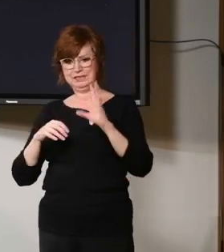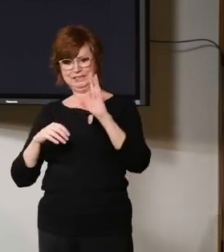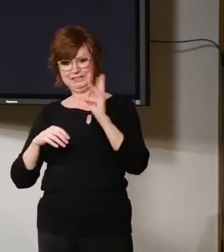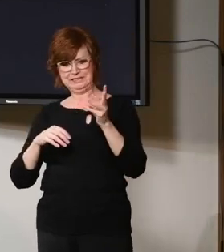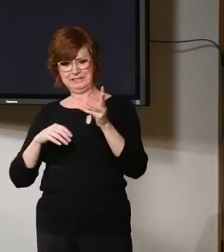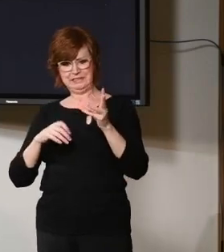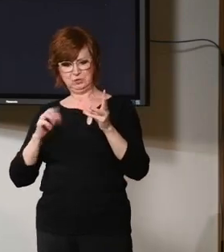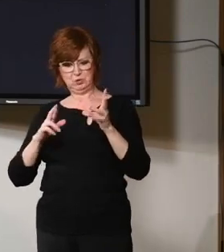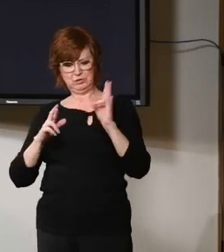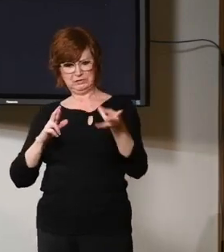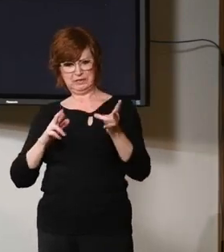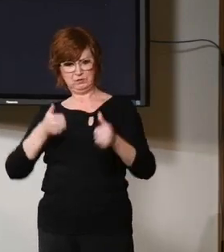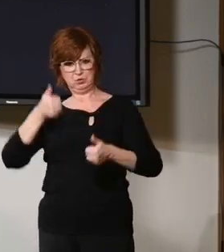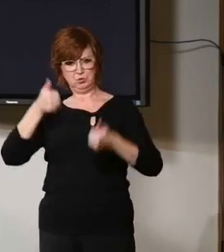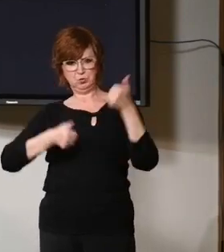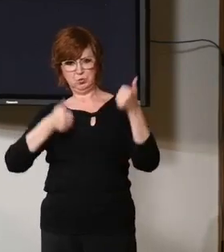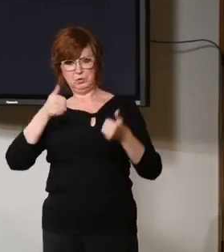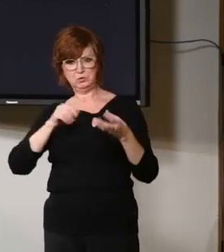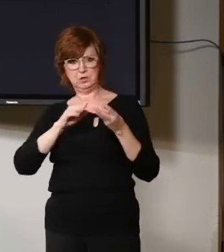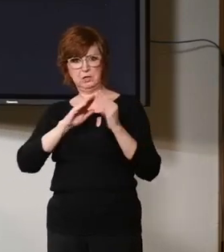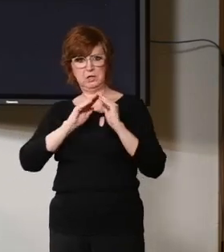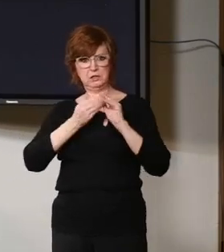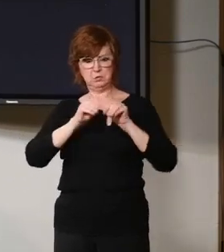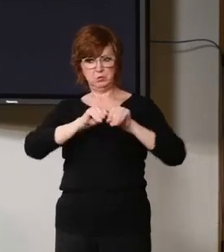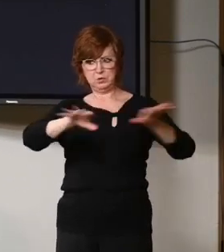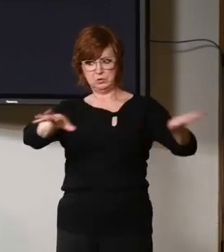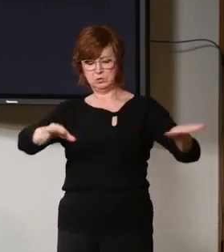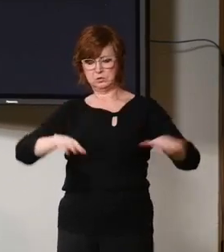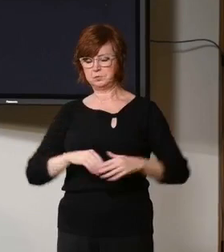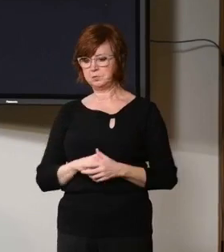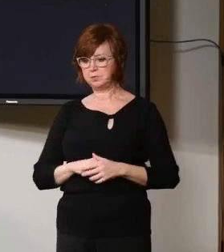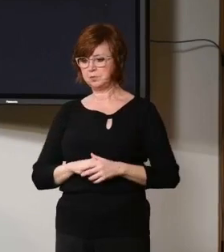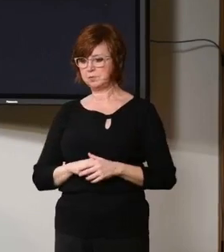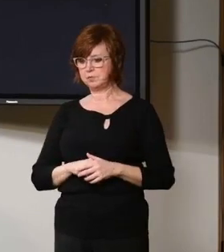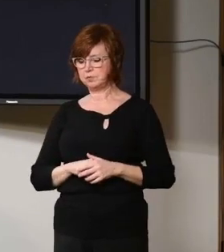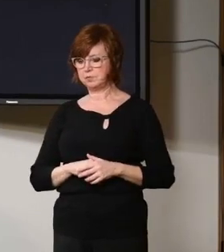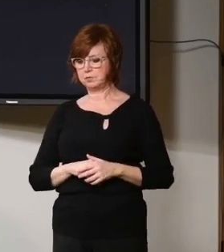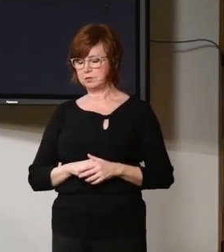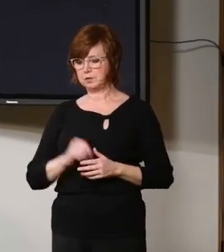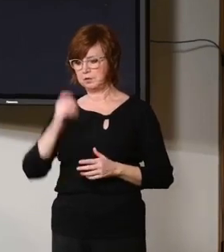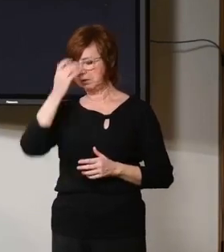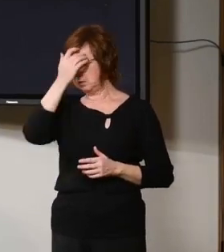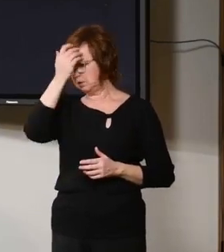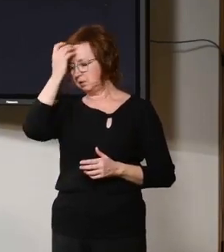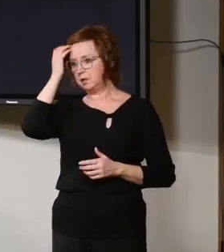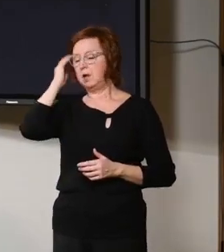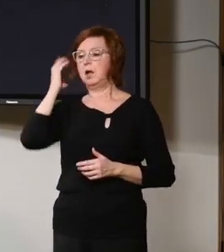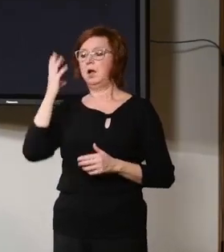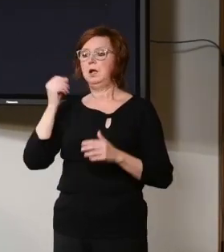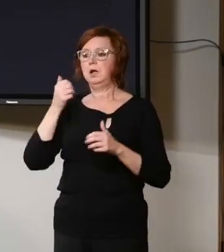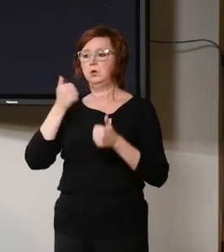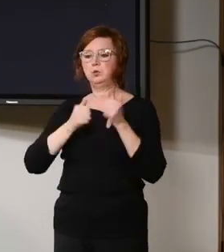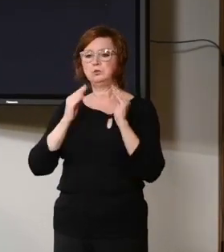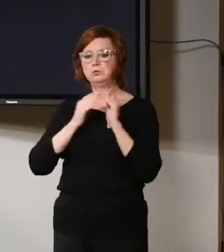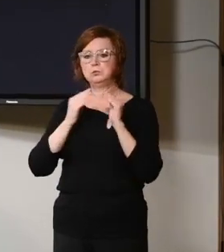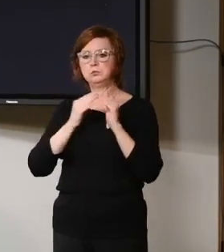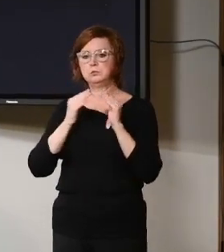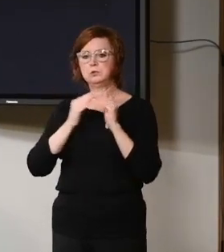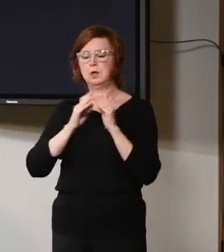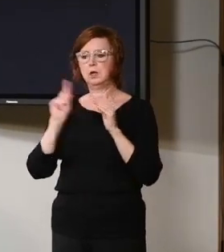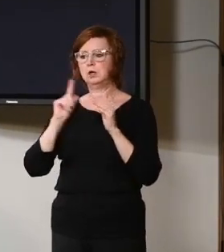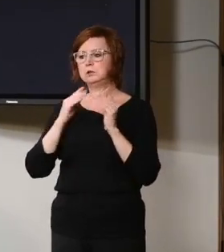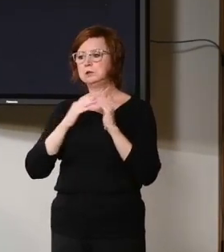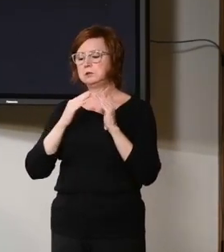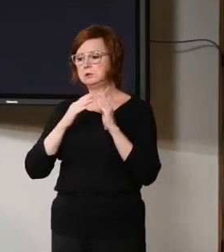7 cases of community transmission now, and can you break down which specific communities, as much as is possible,